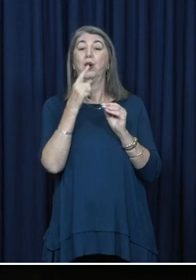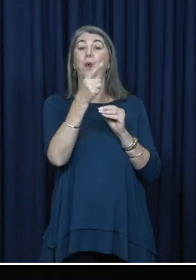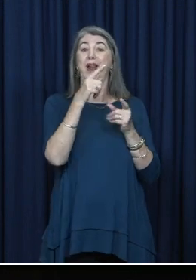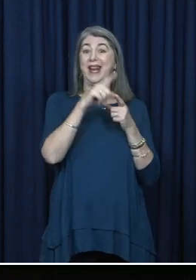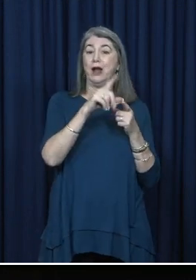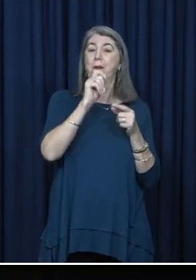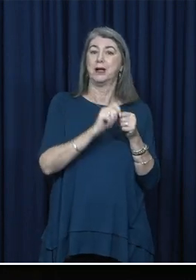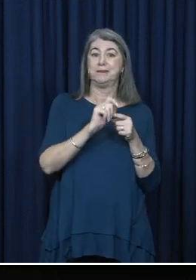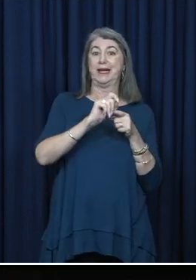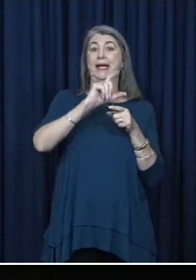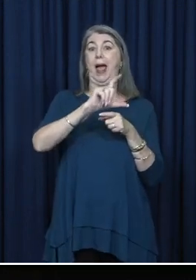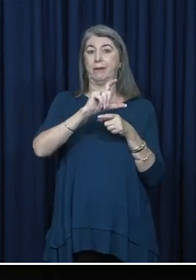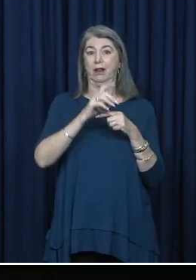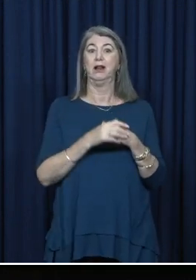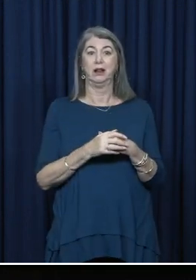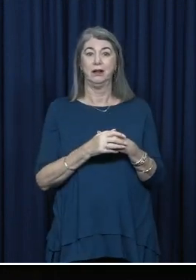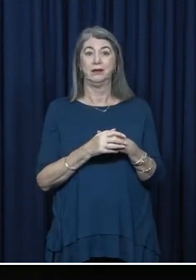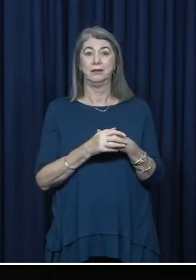capitalized.